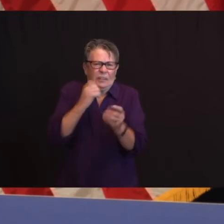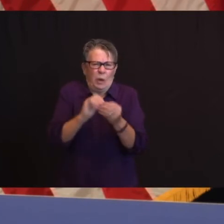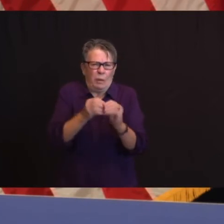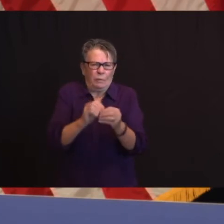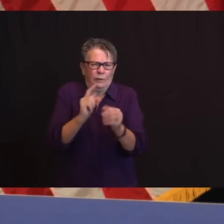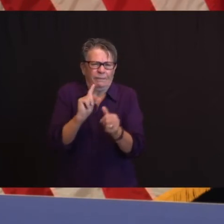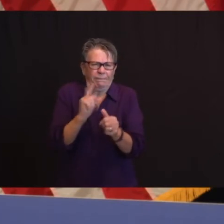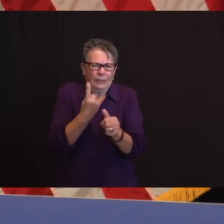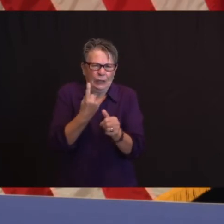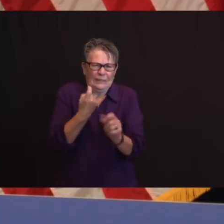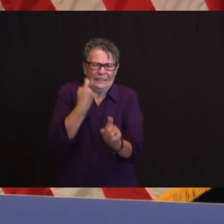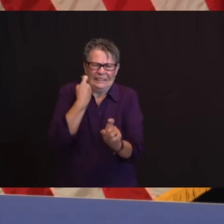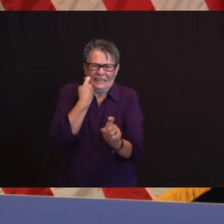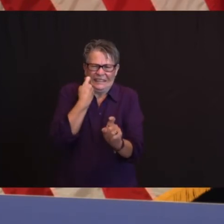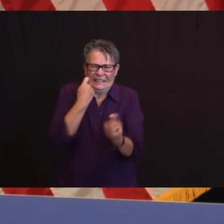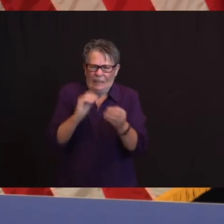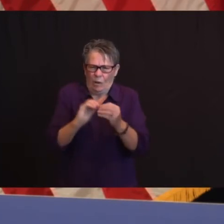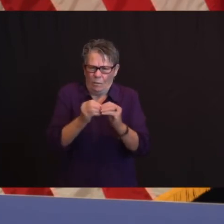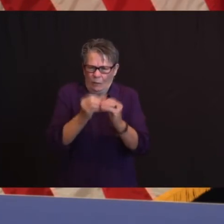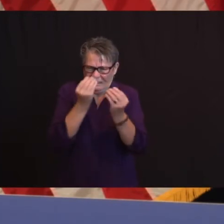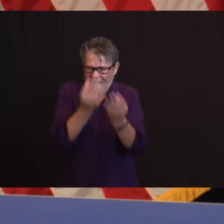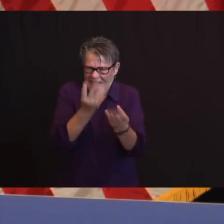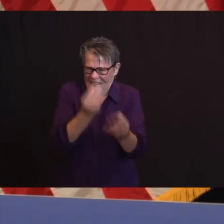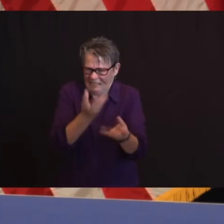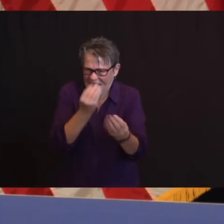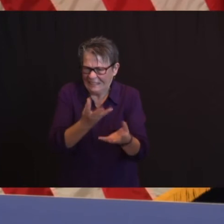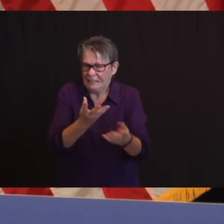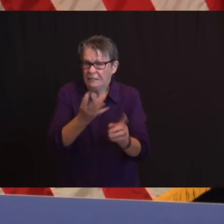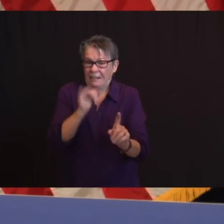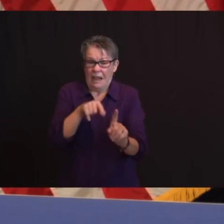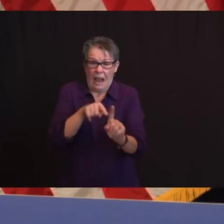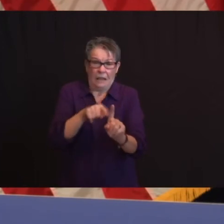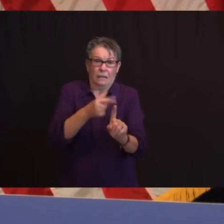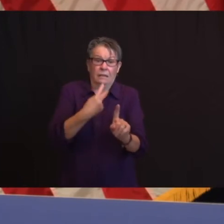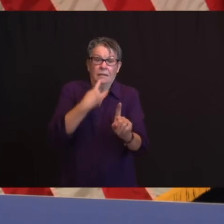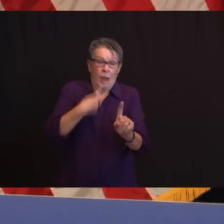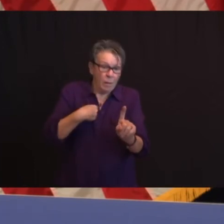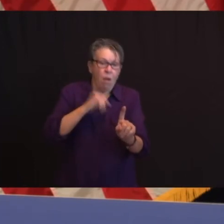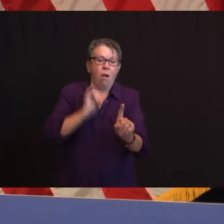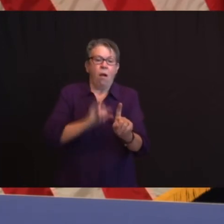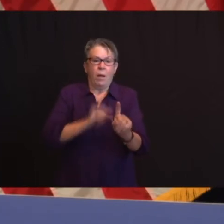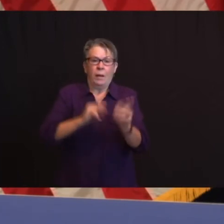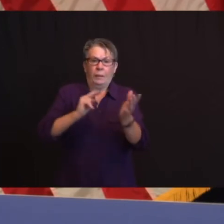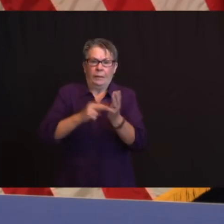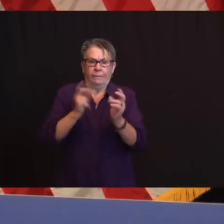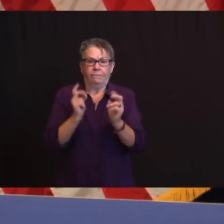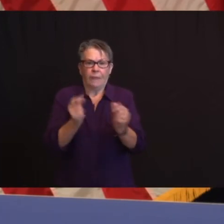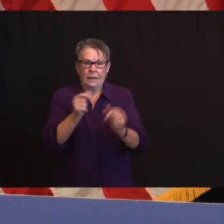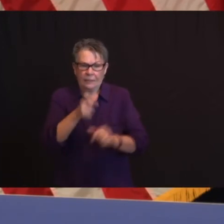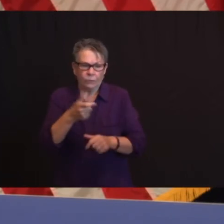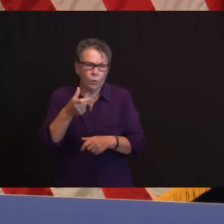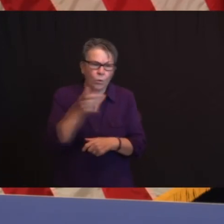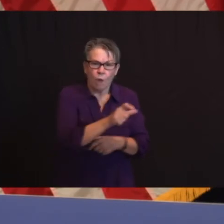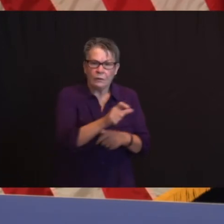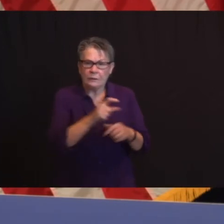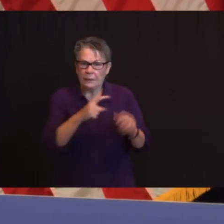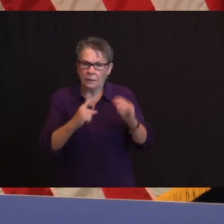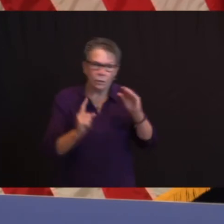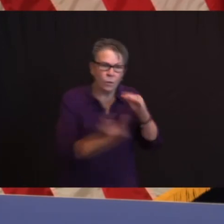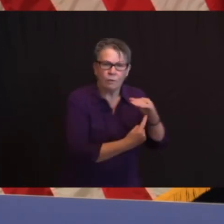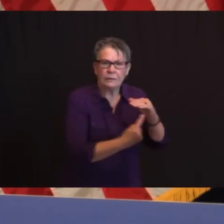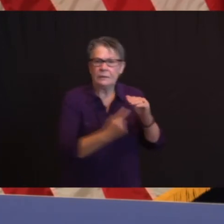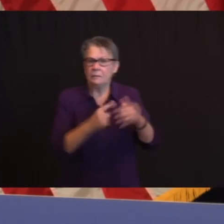isolation, contact tracing, quarantine associated with that. So that's all part of the prioritization message that we had